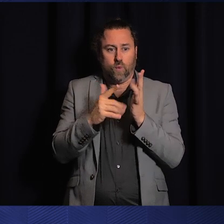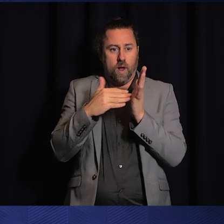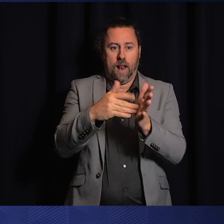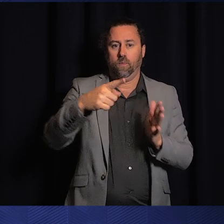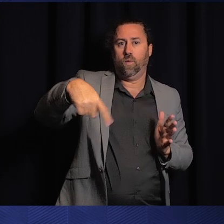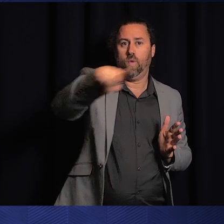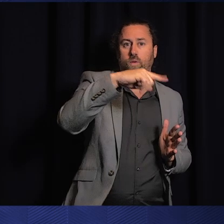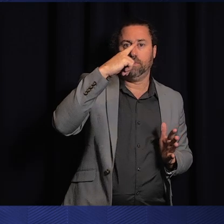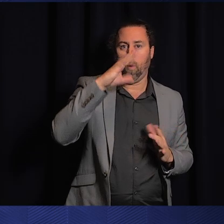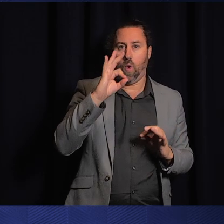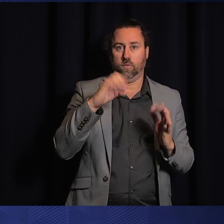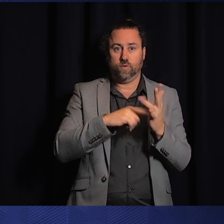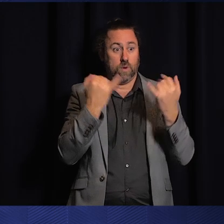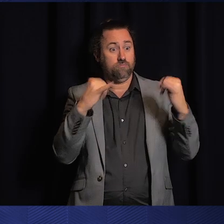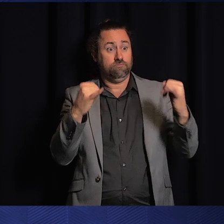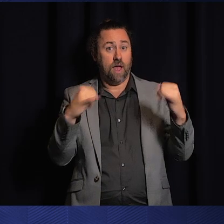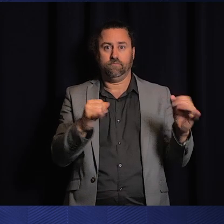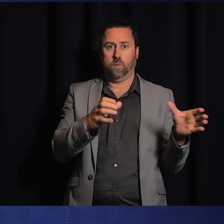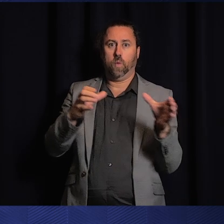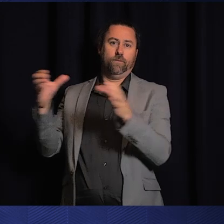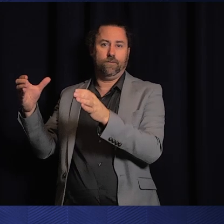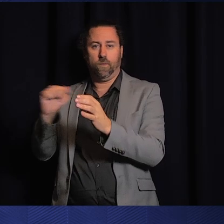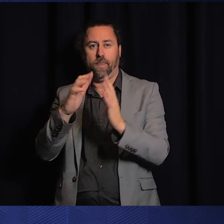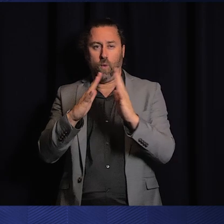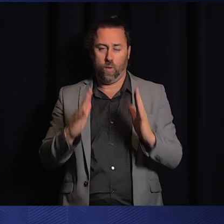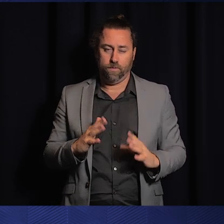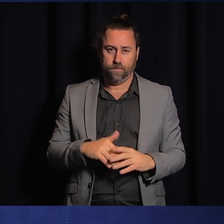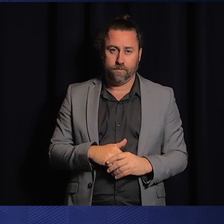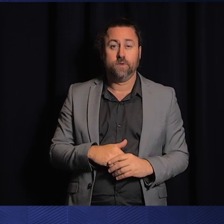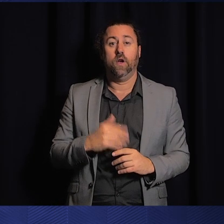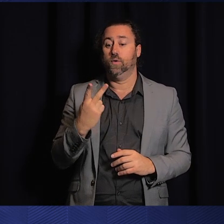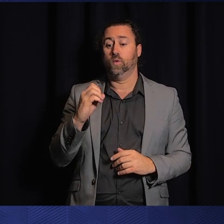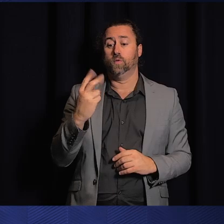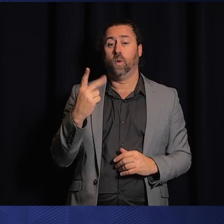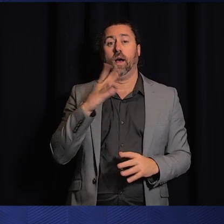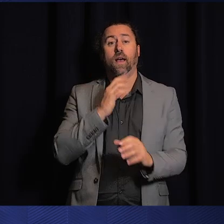And in 2021, the strategy was adopted by the government.